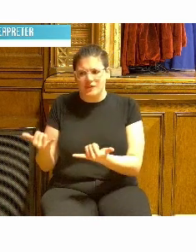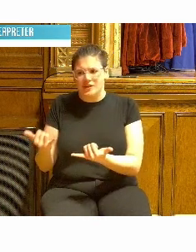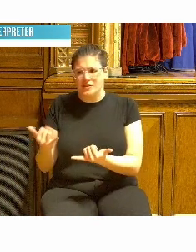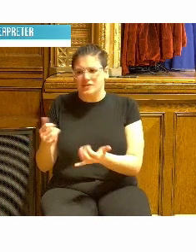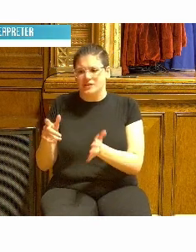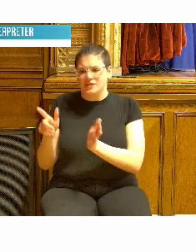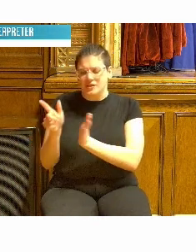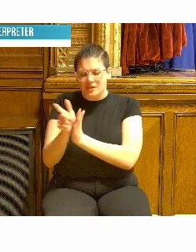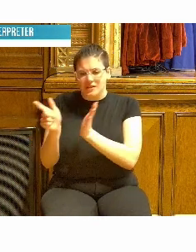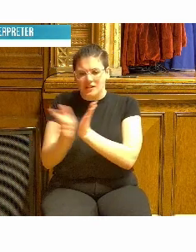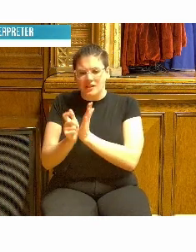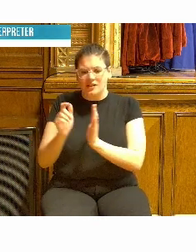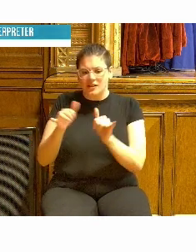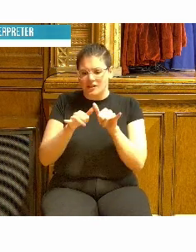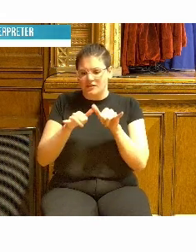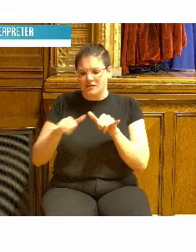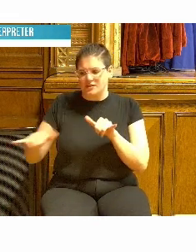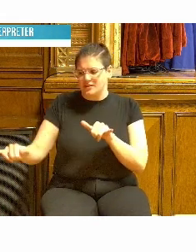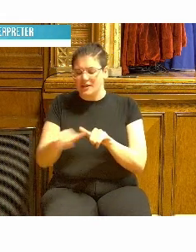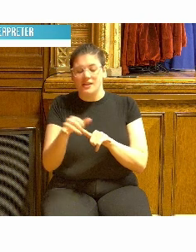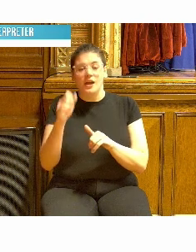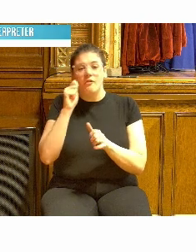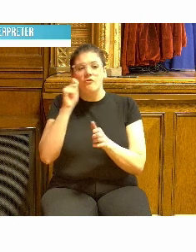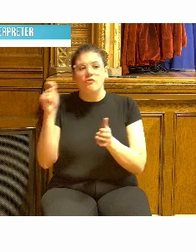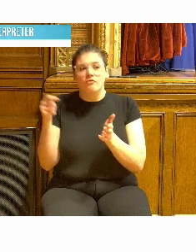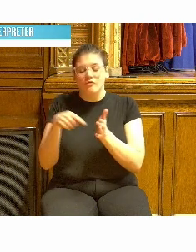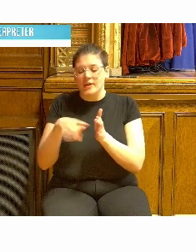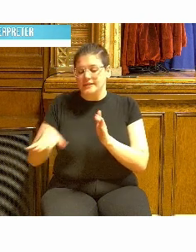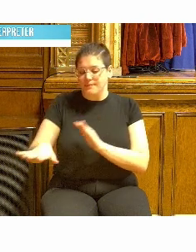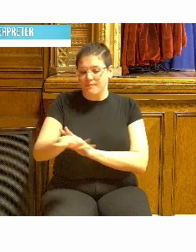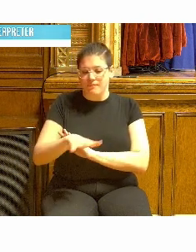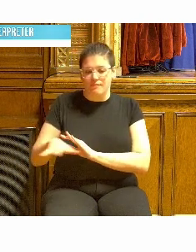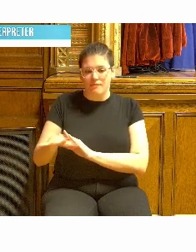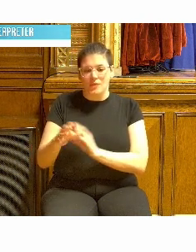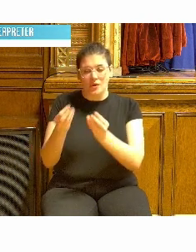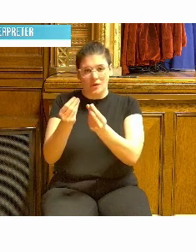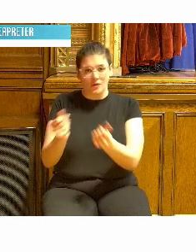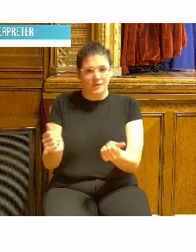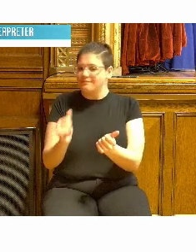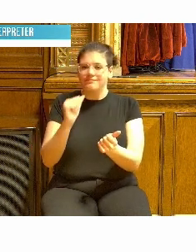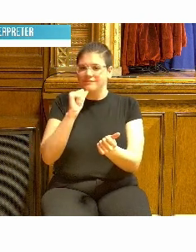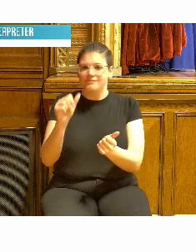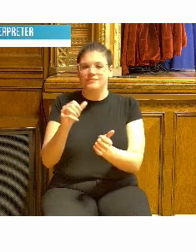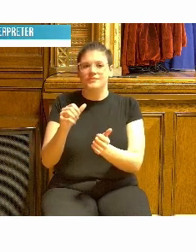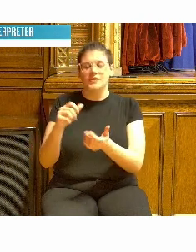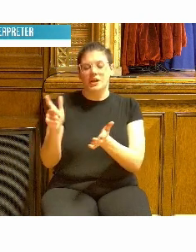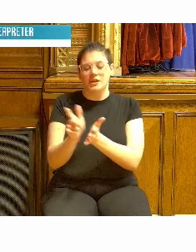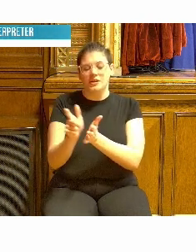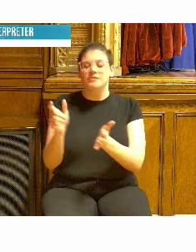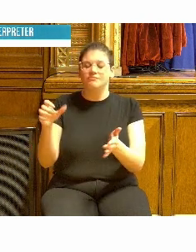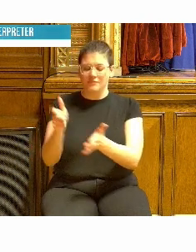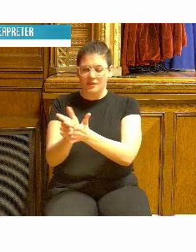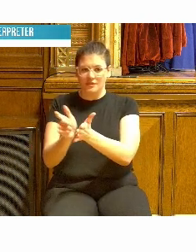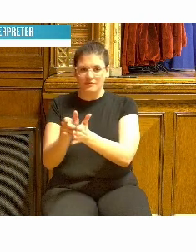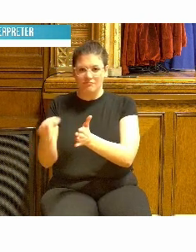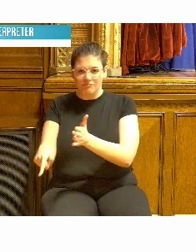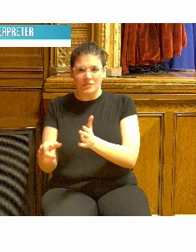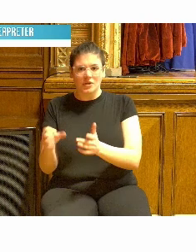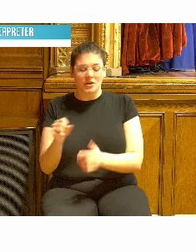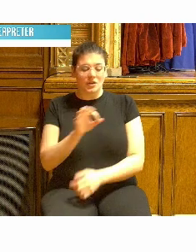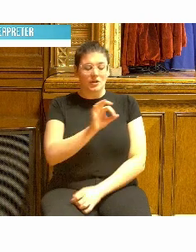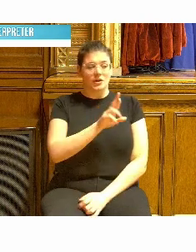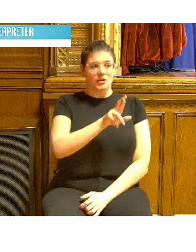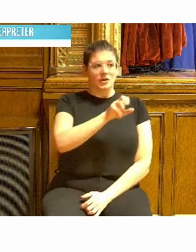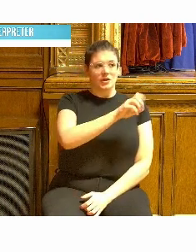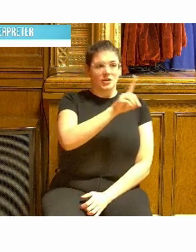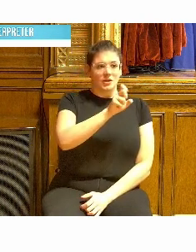indeed, in fact, unconstitutional. Divine Prince, when he was the president of the U.S. Freedman Project, when